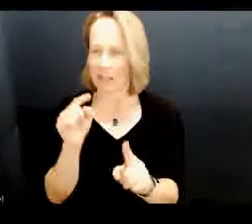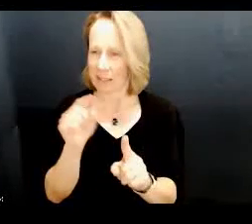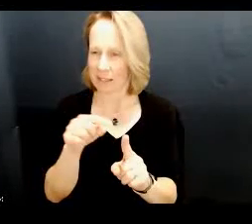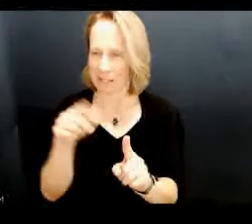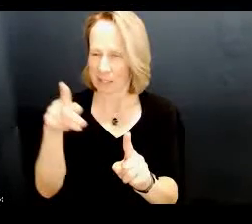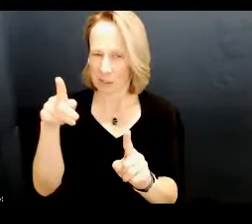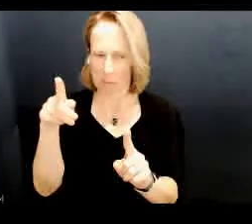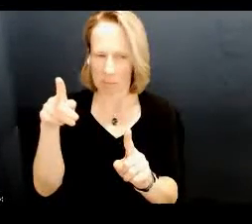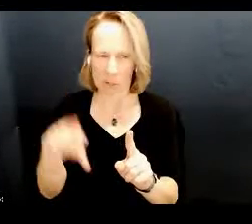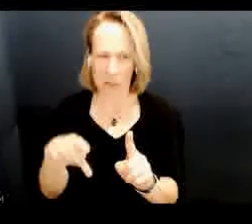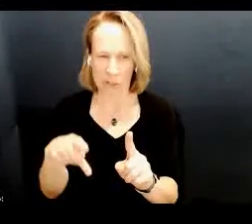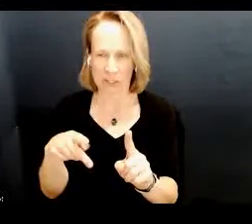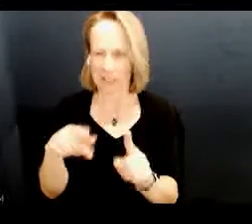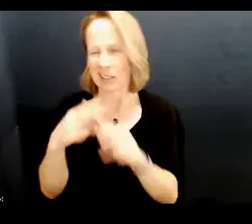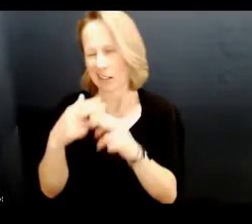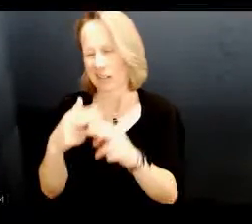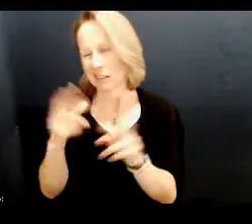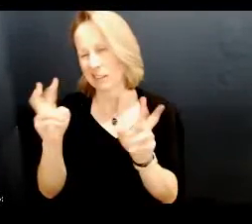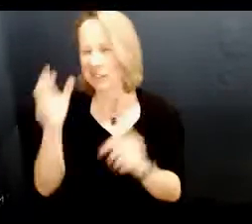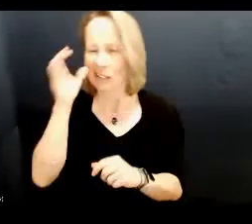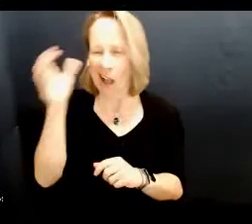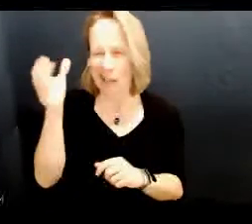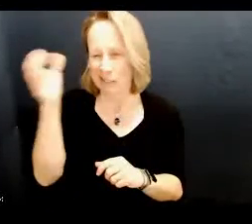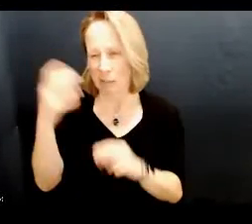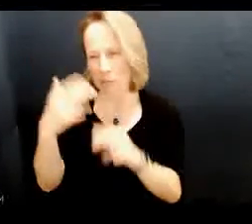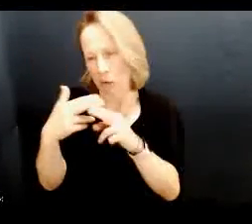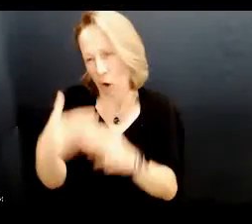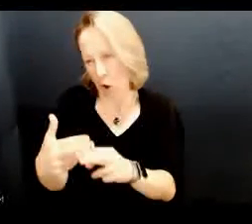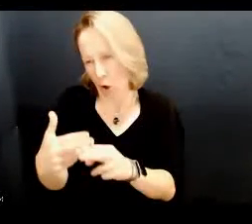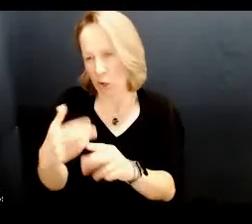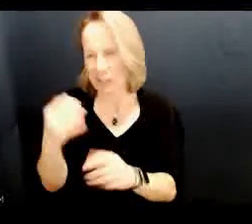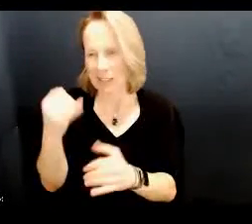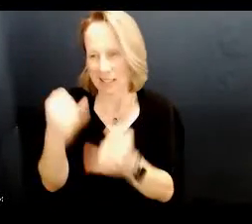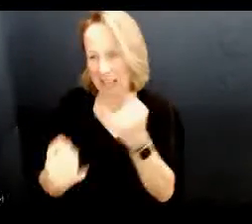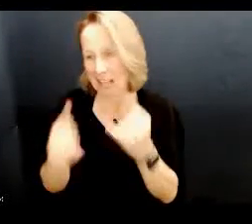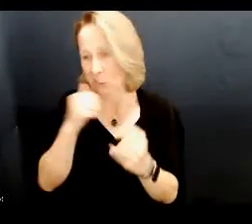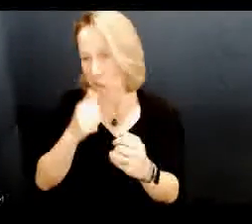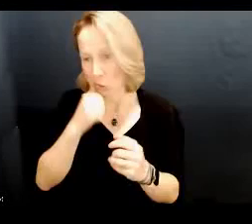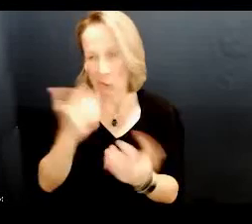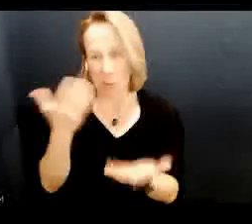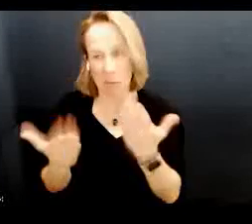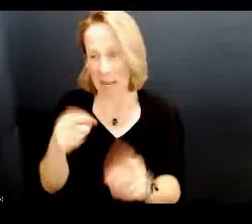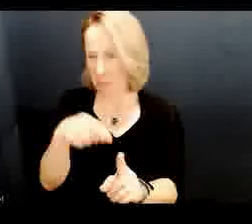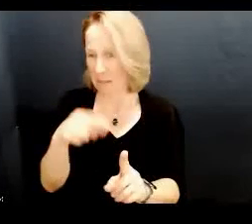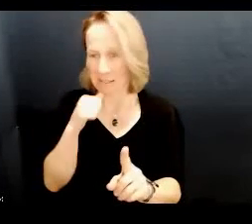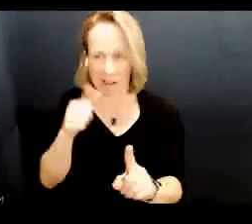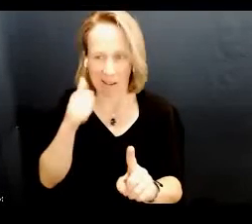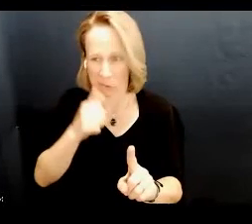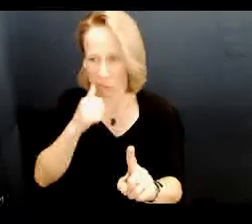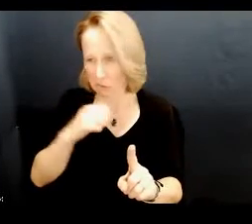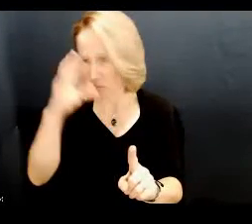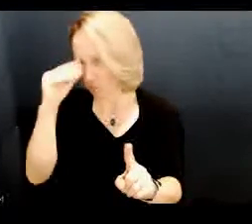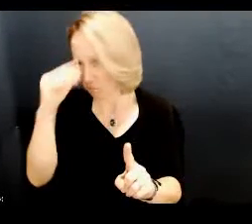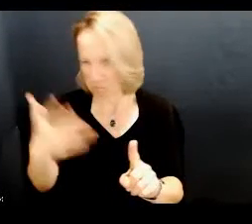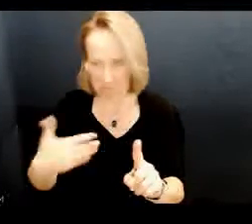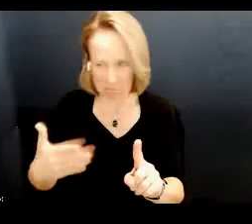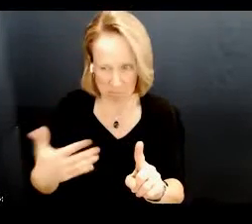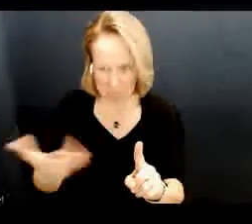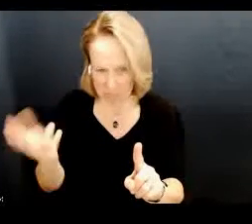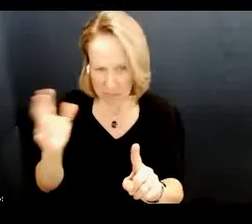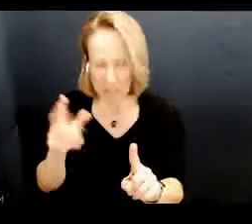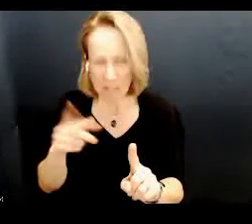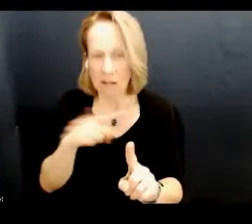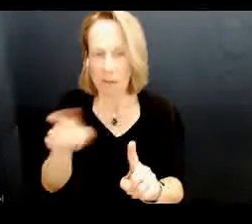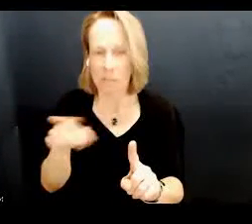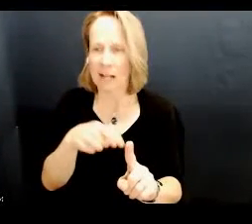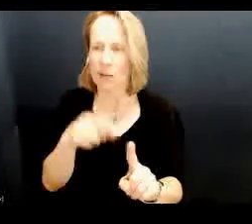the concept's called the last girl. This person may not be a girl, but we want to look at our community, reflect on who is in